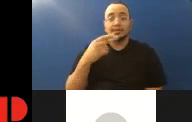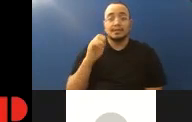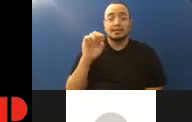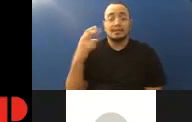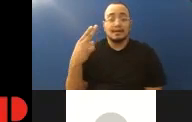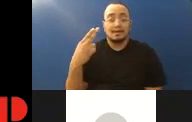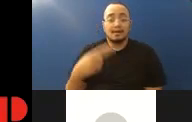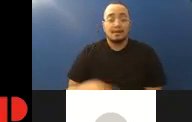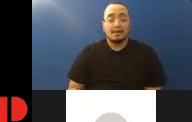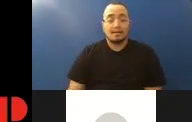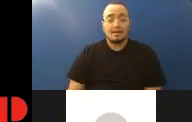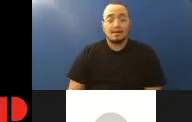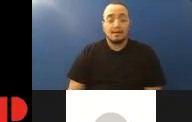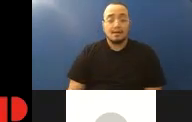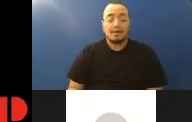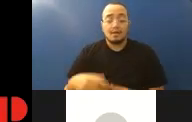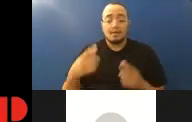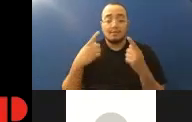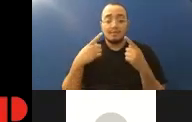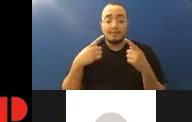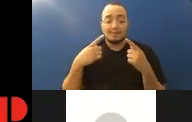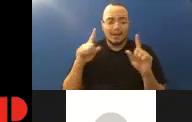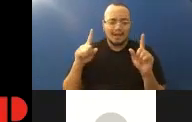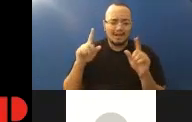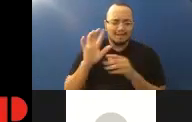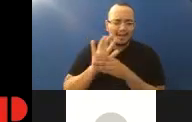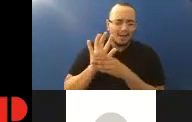I was trying to mute myself.